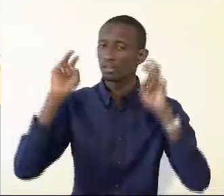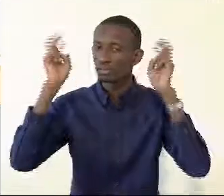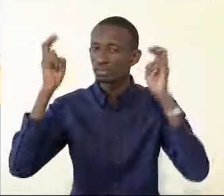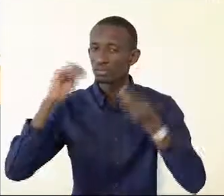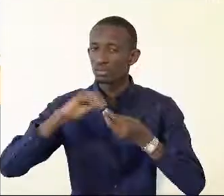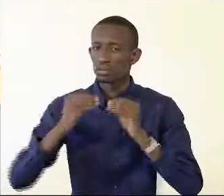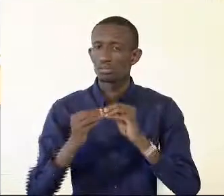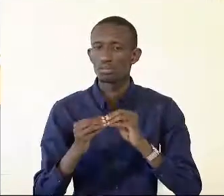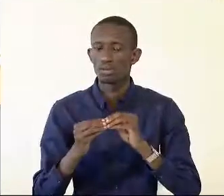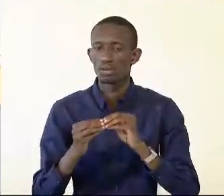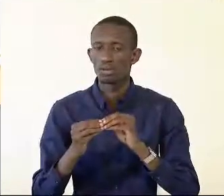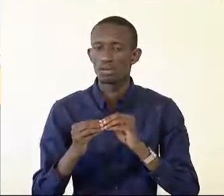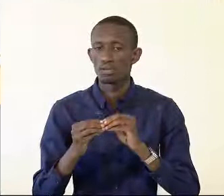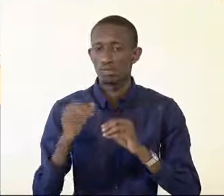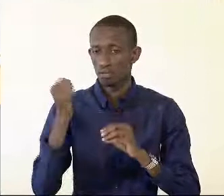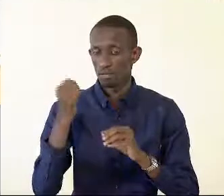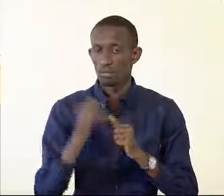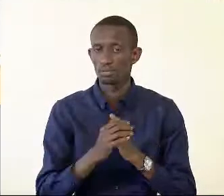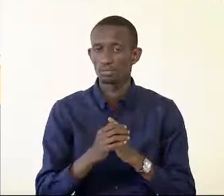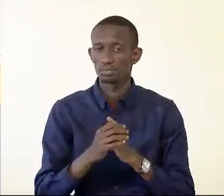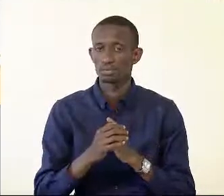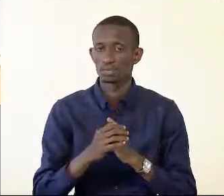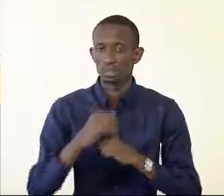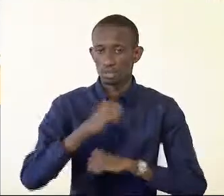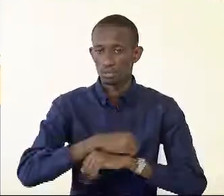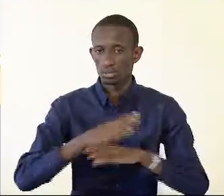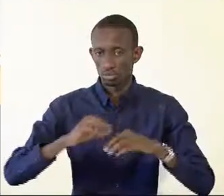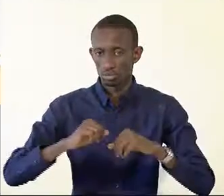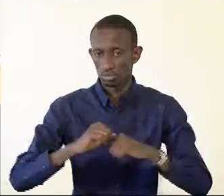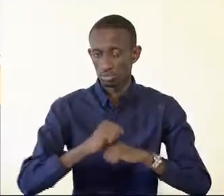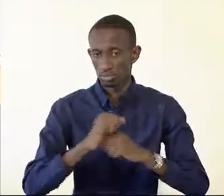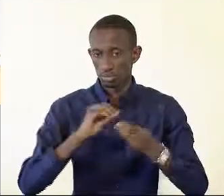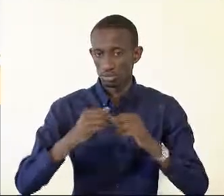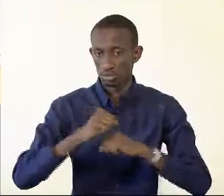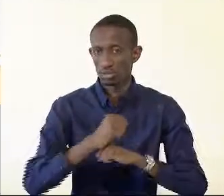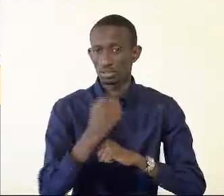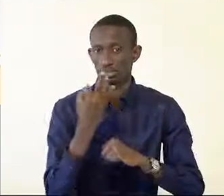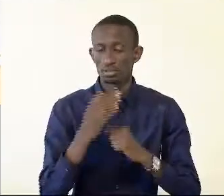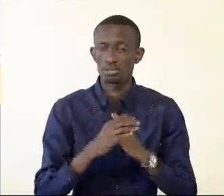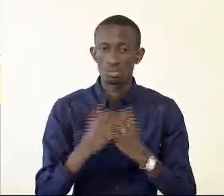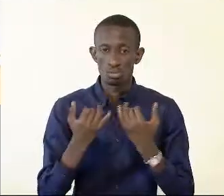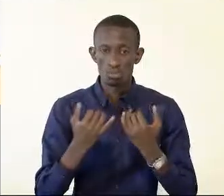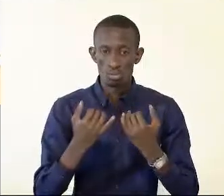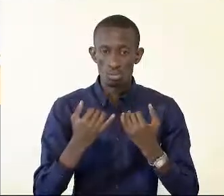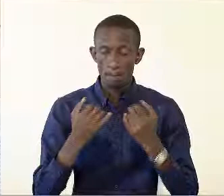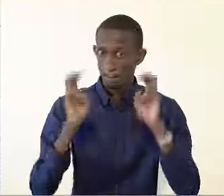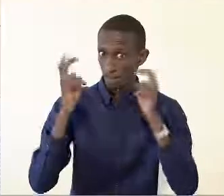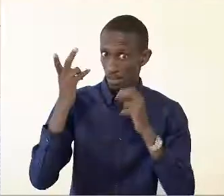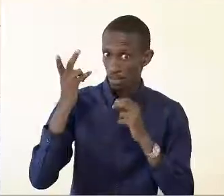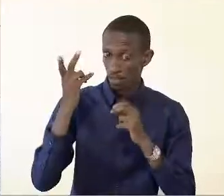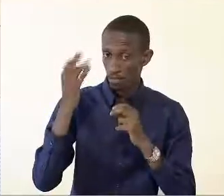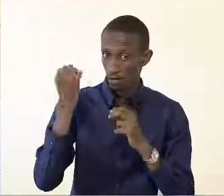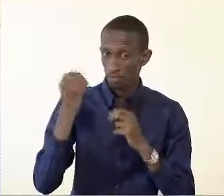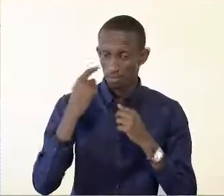still, but this is the lesson number 3. We are going to continue to see how to solve the quadratic equation